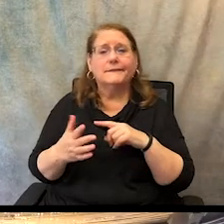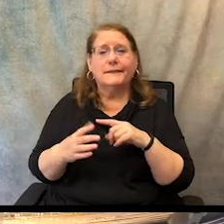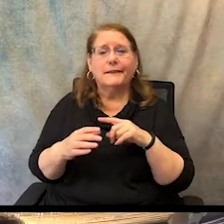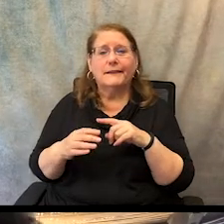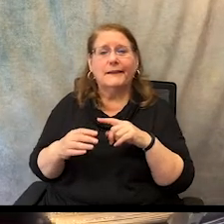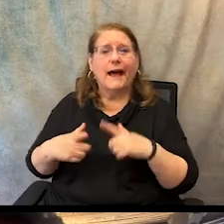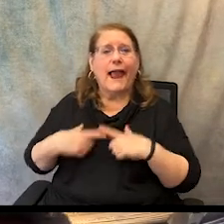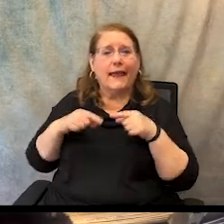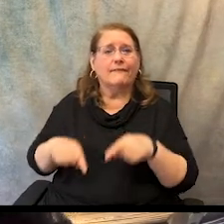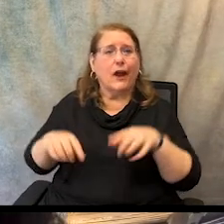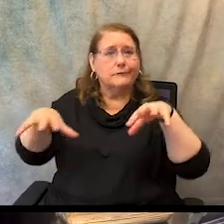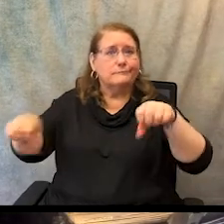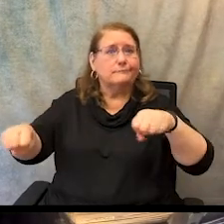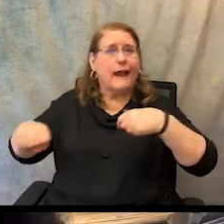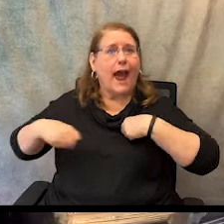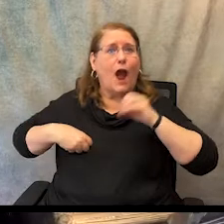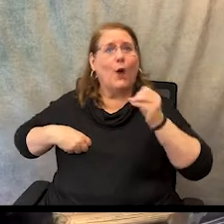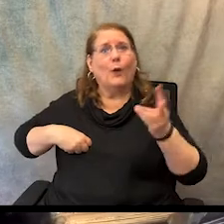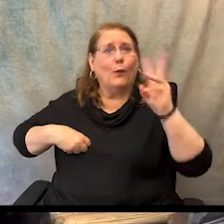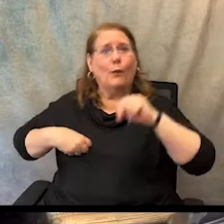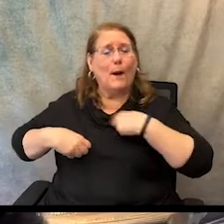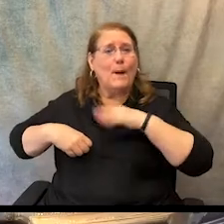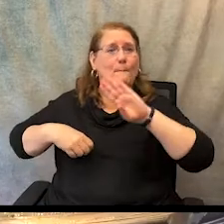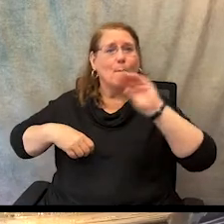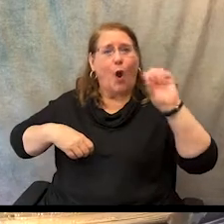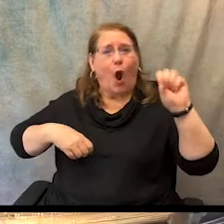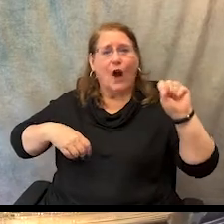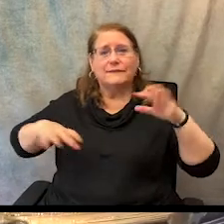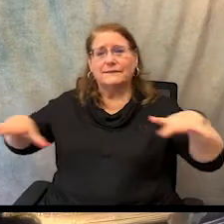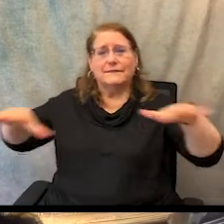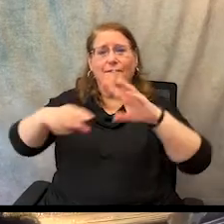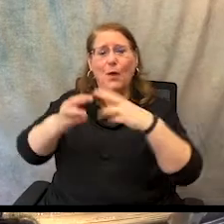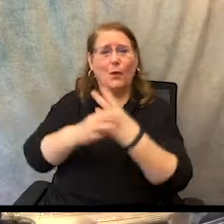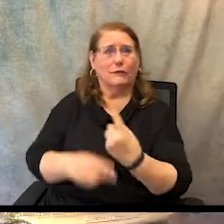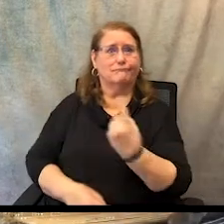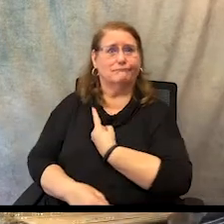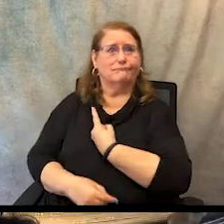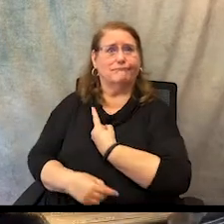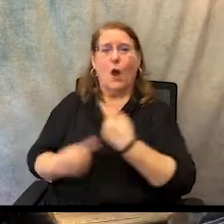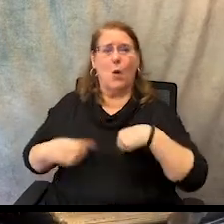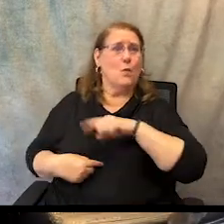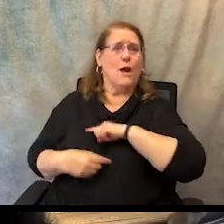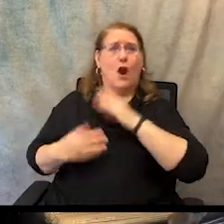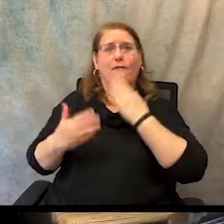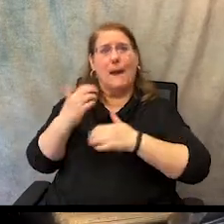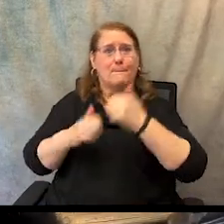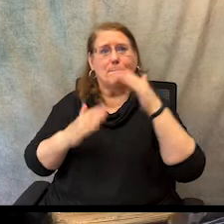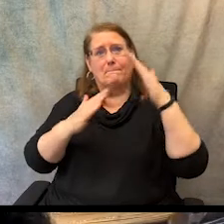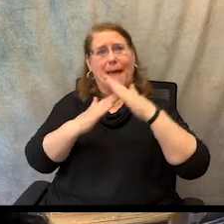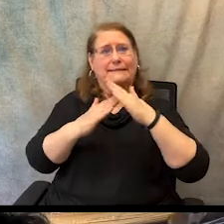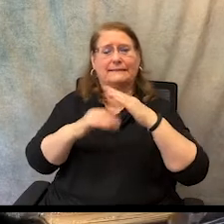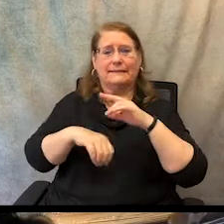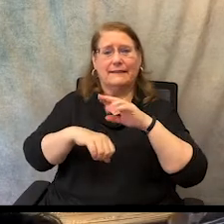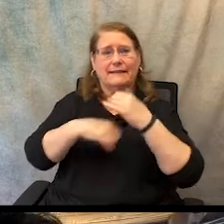to just live there and say I am the boss of the world. Yeah, we're only neighbors. Only we are the best